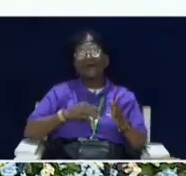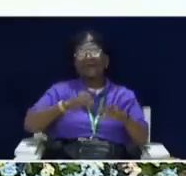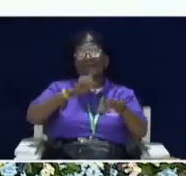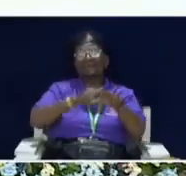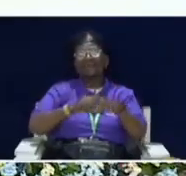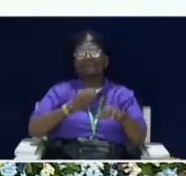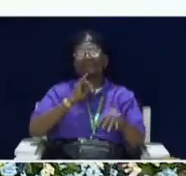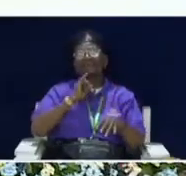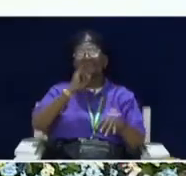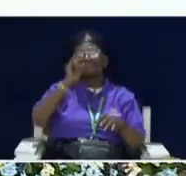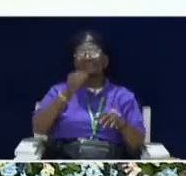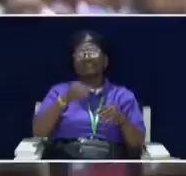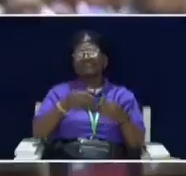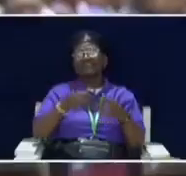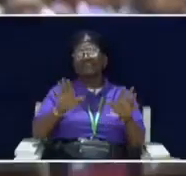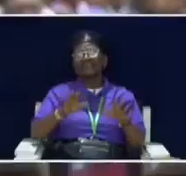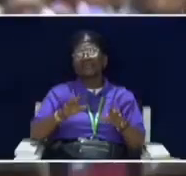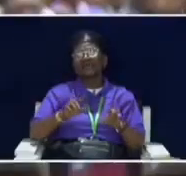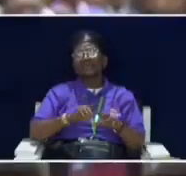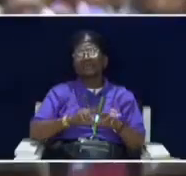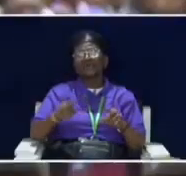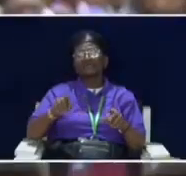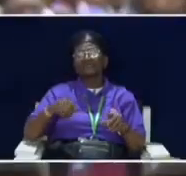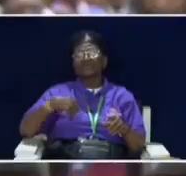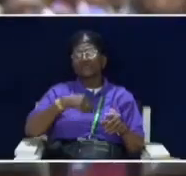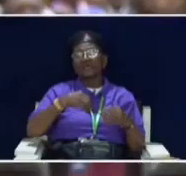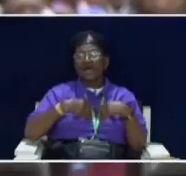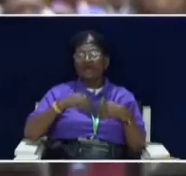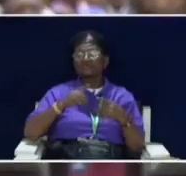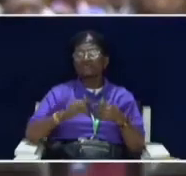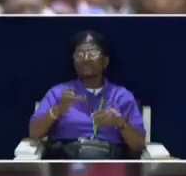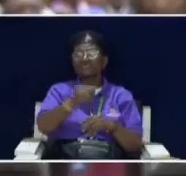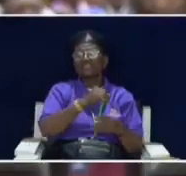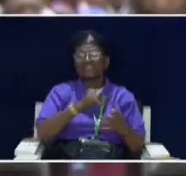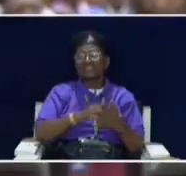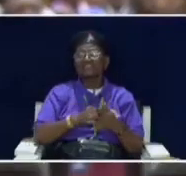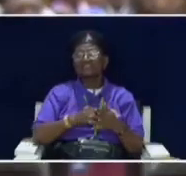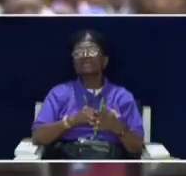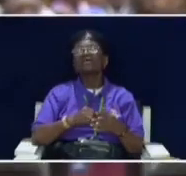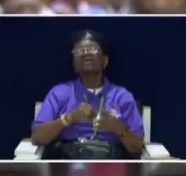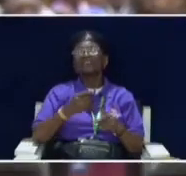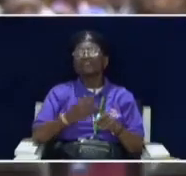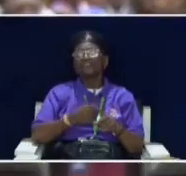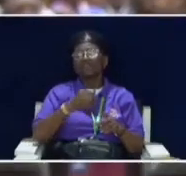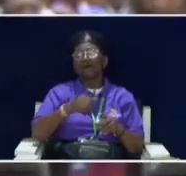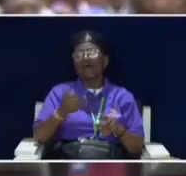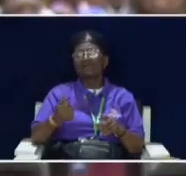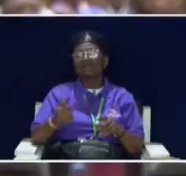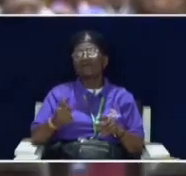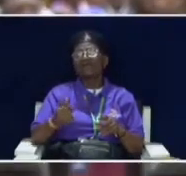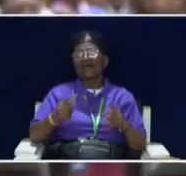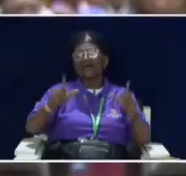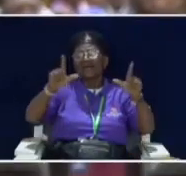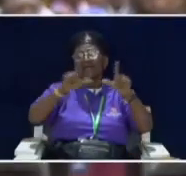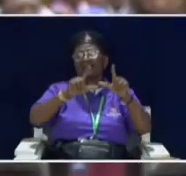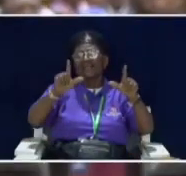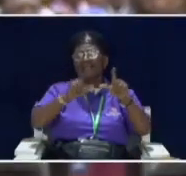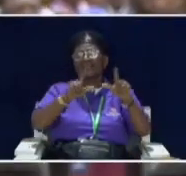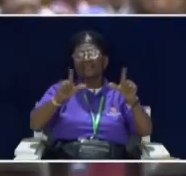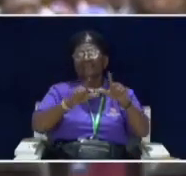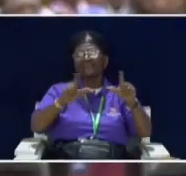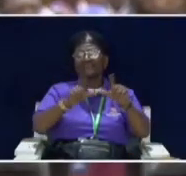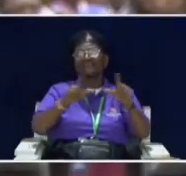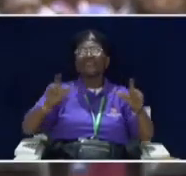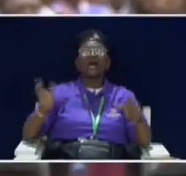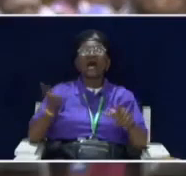right now. But then we have to take it to another level. Our Father-in-Law has taught us that we can always go deeper. There is more, there is more,